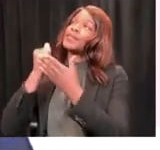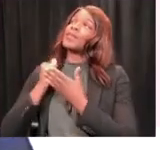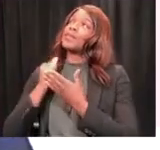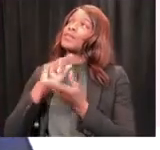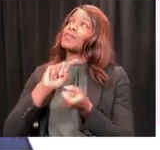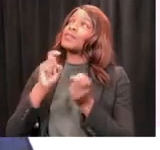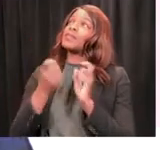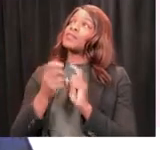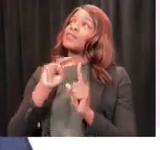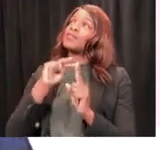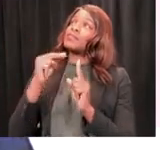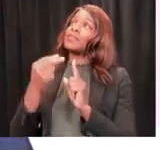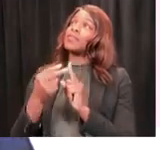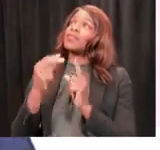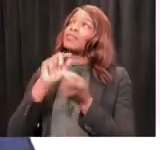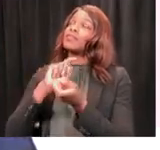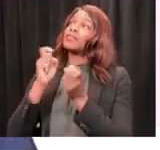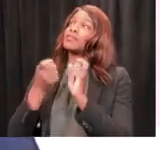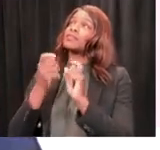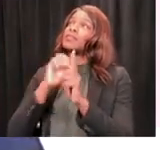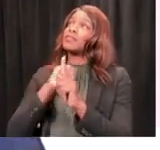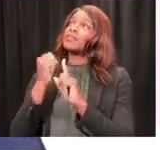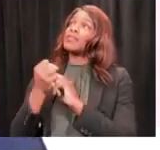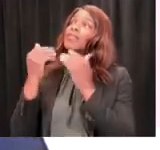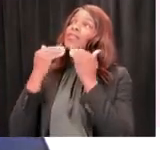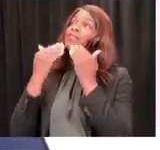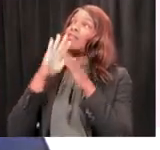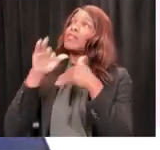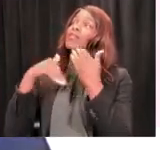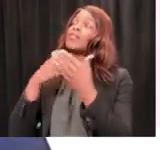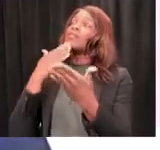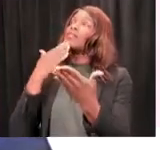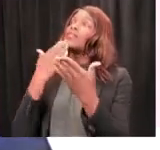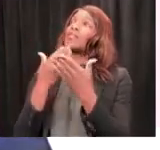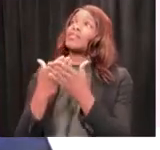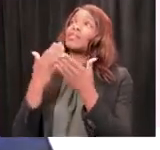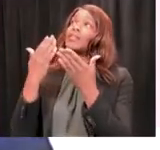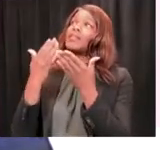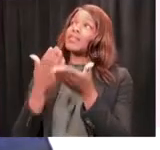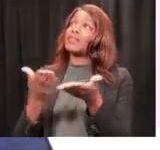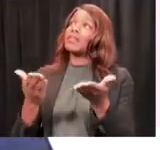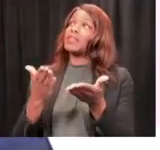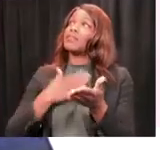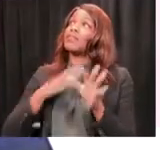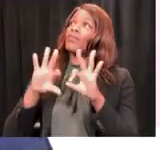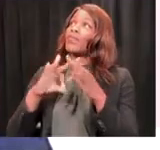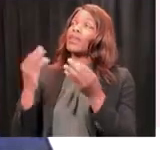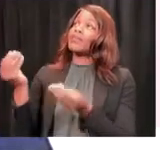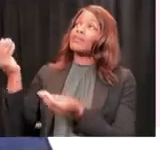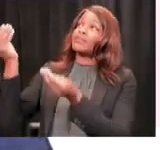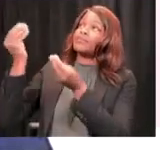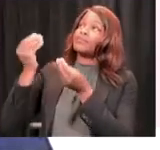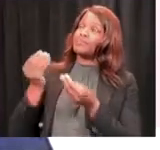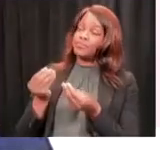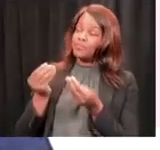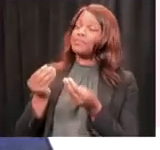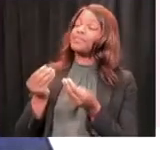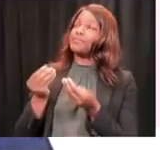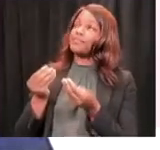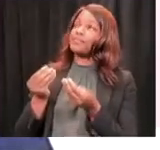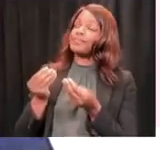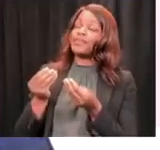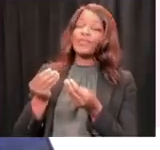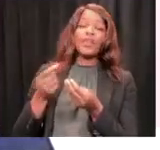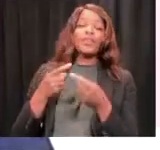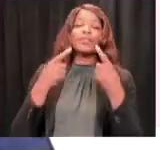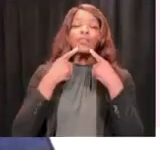to repack some things. Thank you for all the good things my family passed down to me. Are you with me? Begin to call those out if you want to,